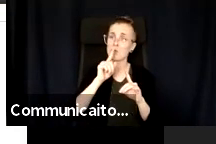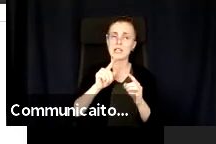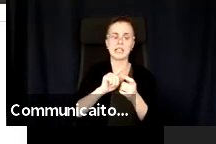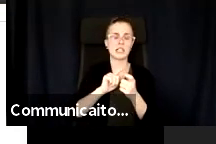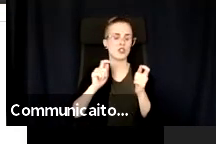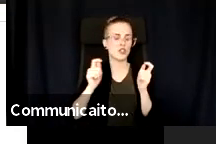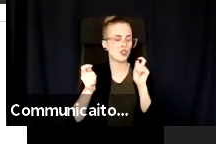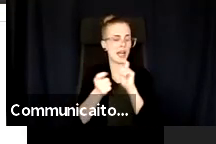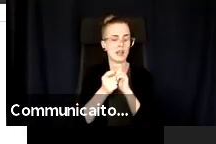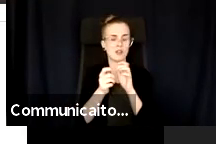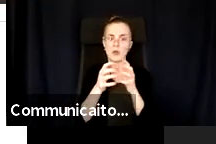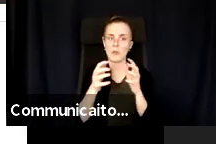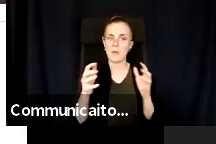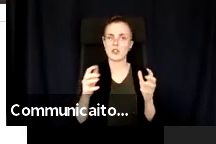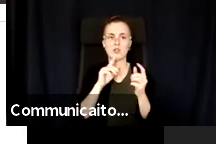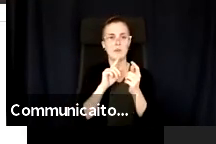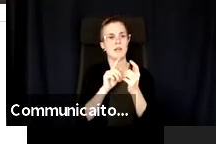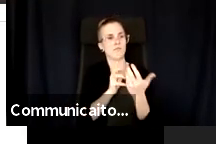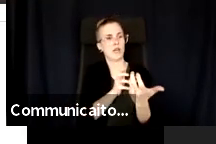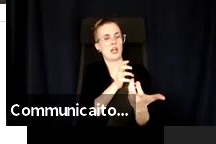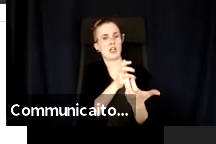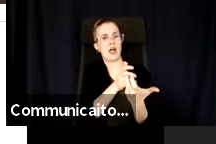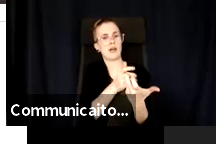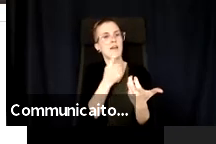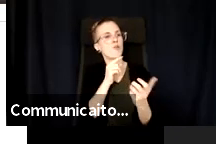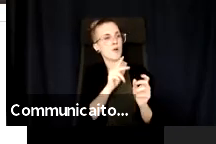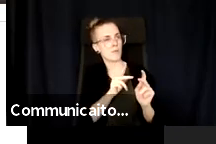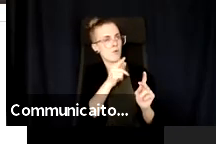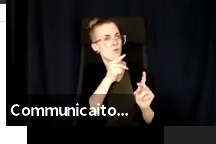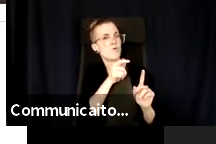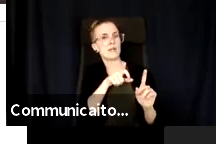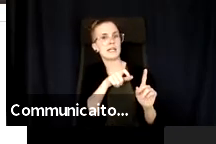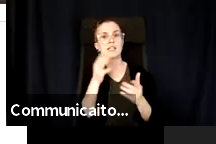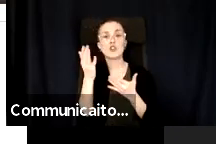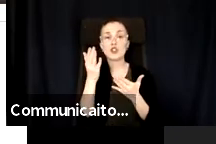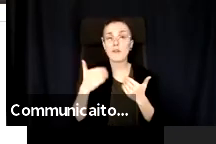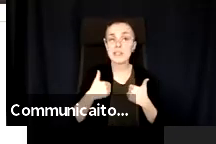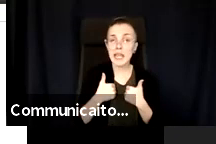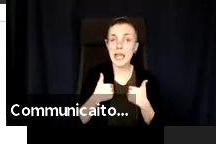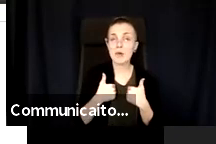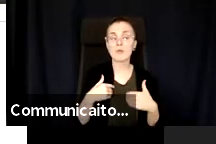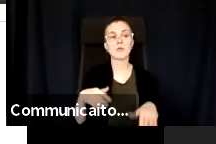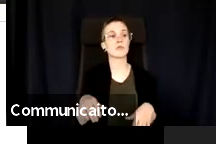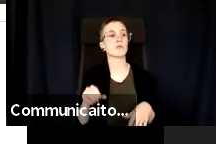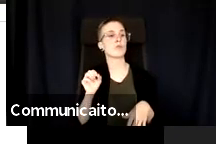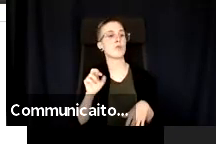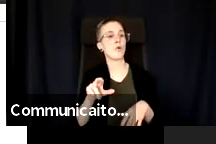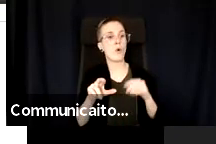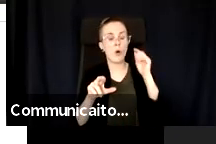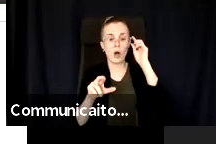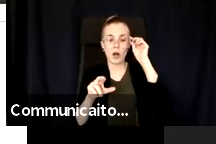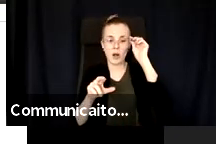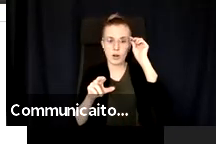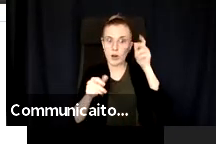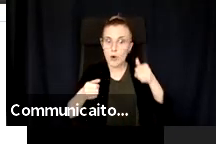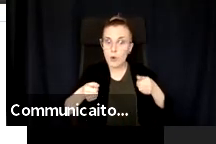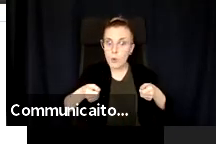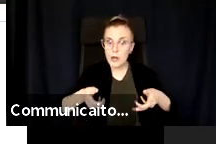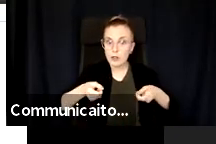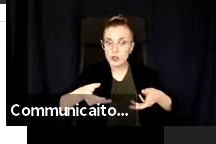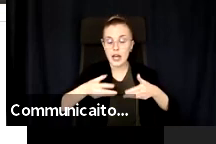be accommodating for people that need service animals or attendance, wheelchair